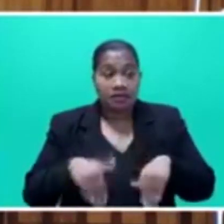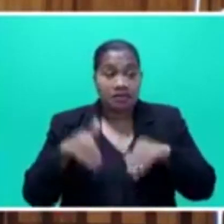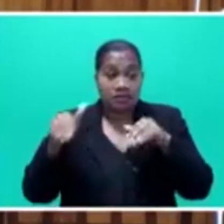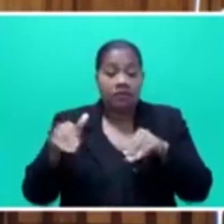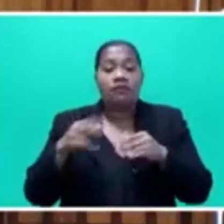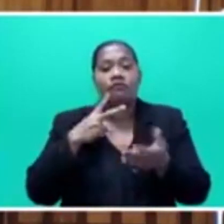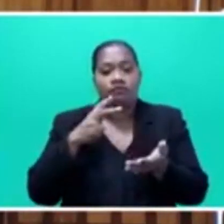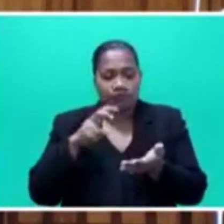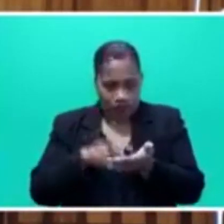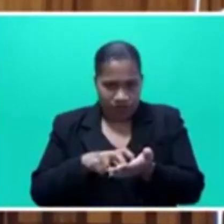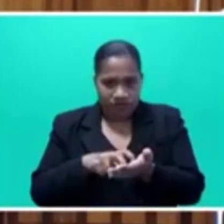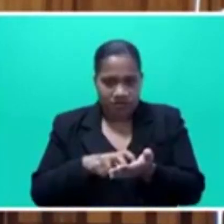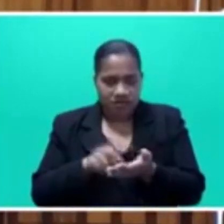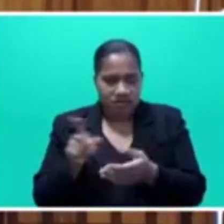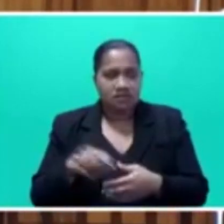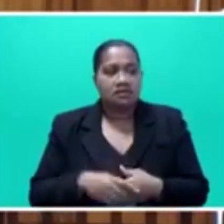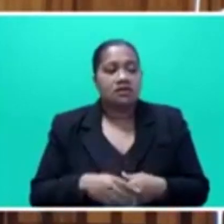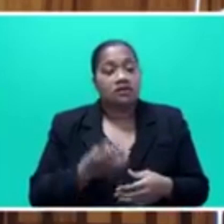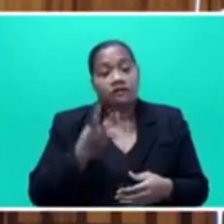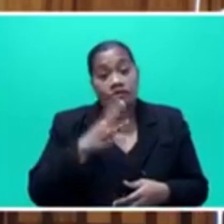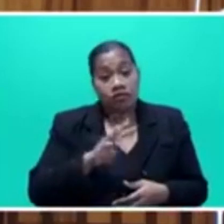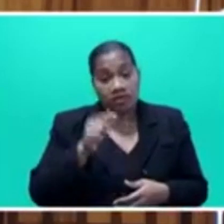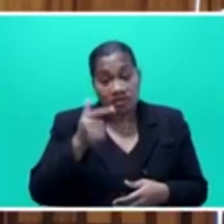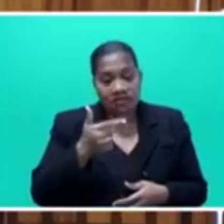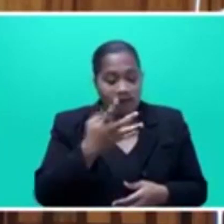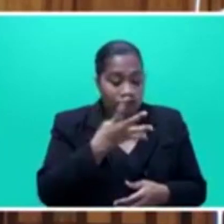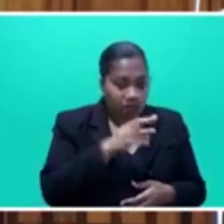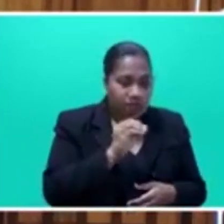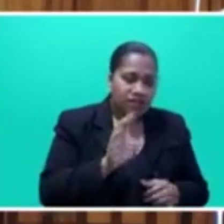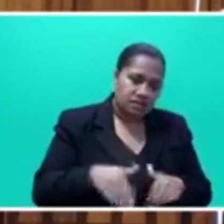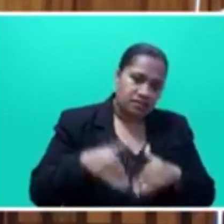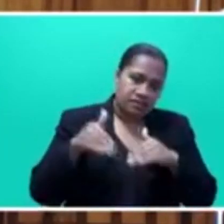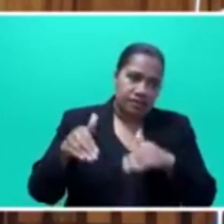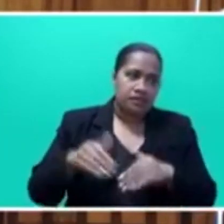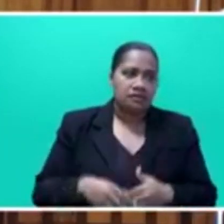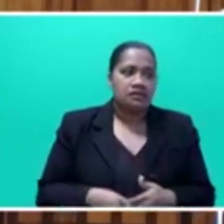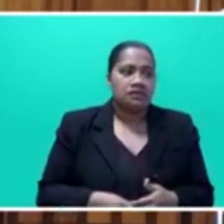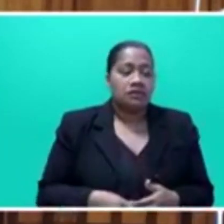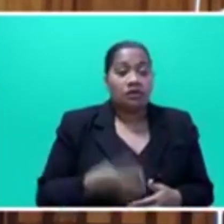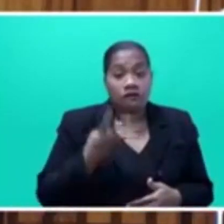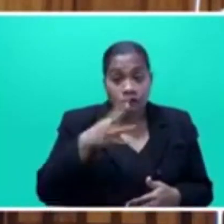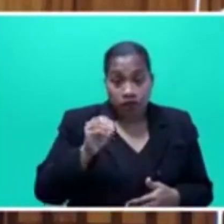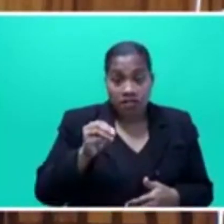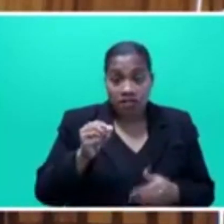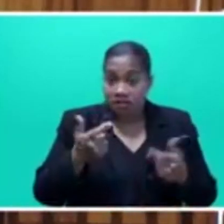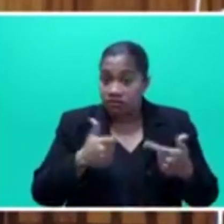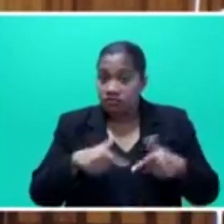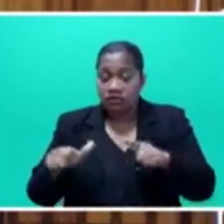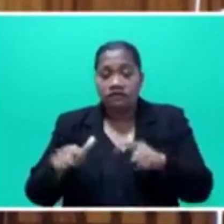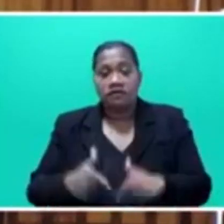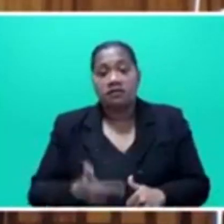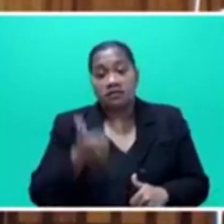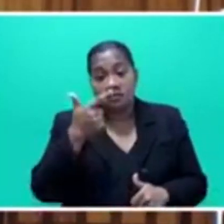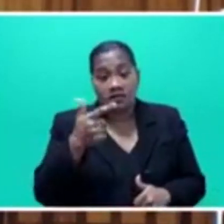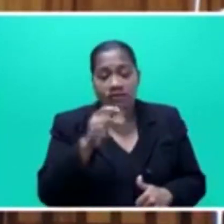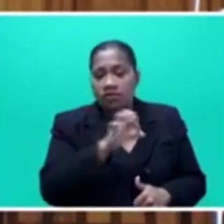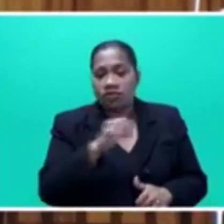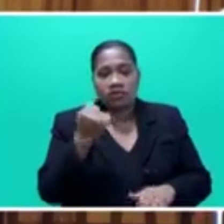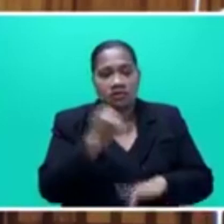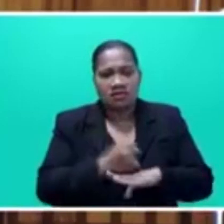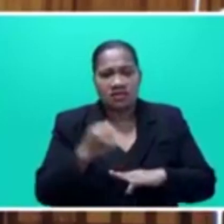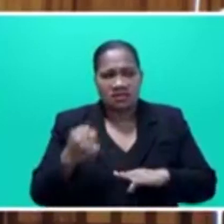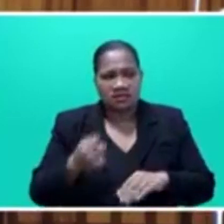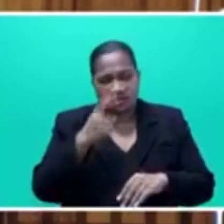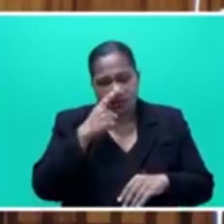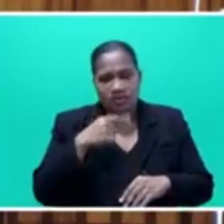registered as delegates. So out of the 47, 40 participated. Out of the 40 that traveled, 7 were non-governmental personnel who had